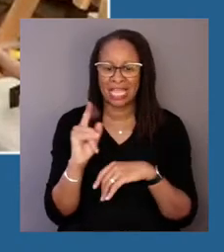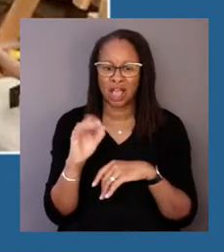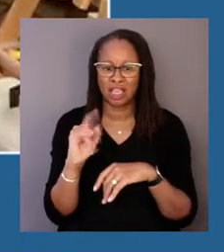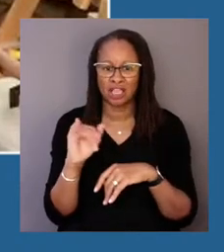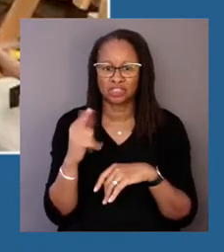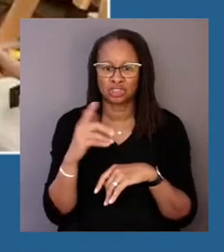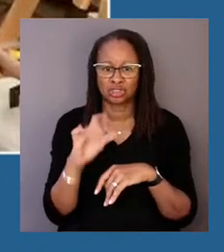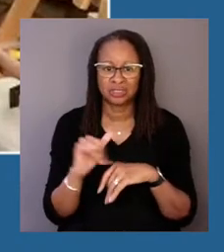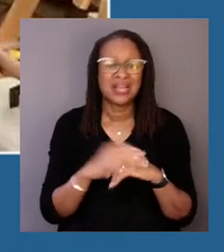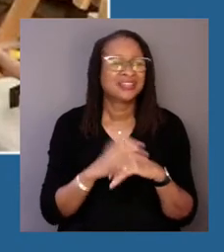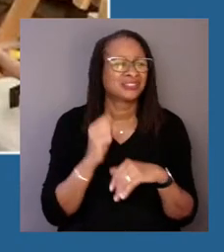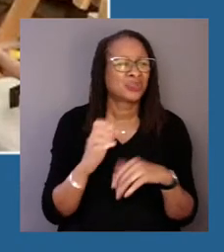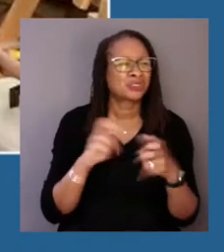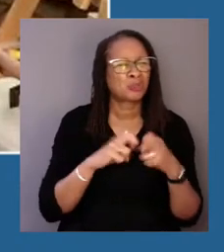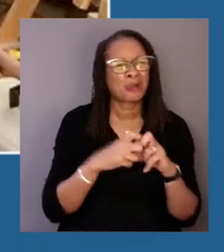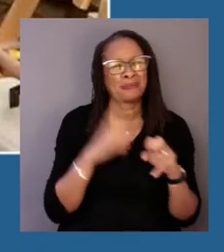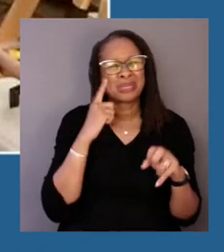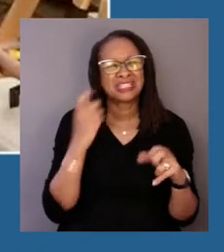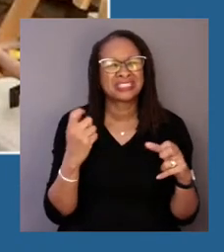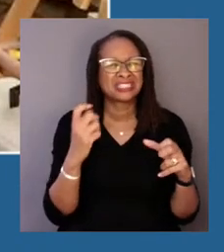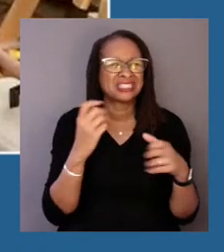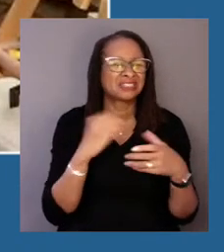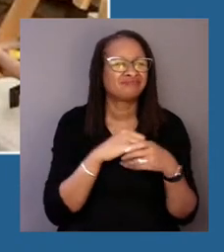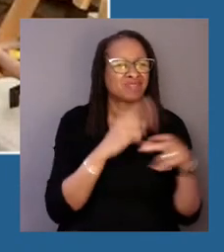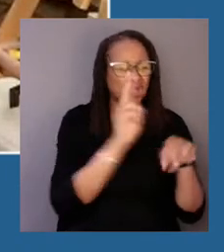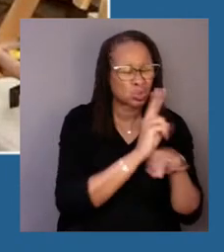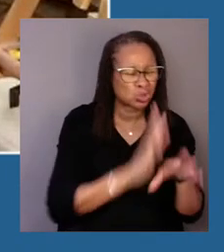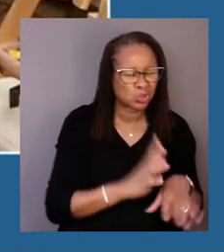consumerism and potentially individualism as well. But